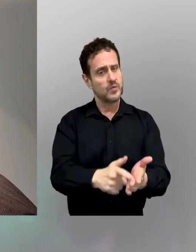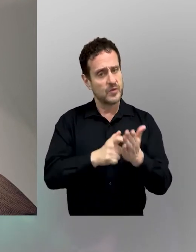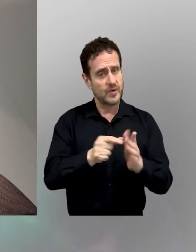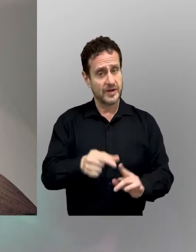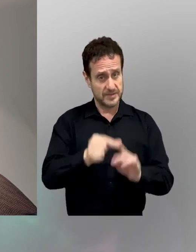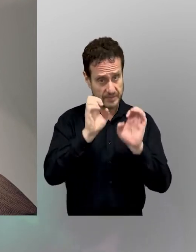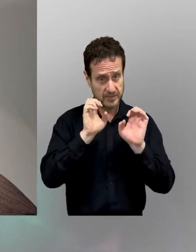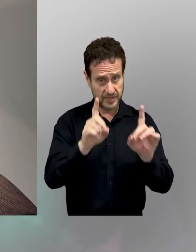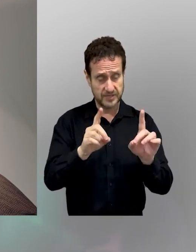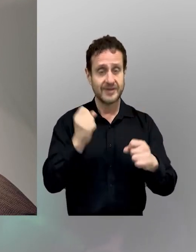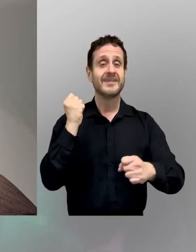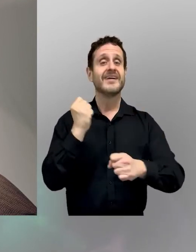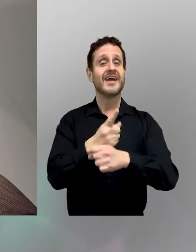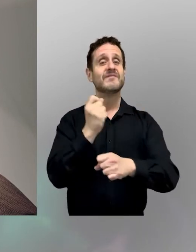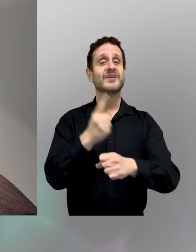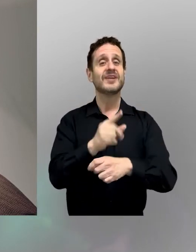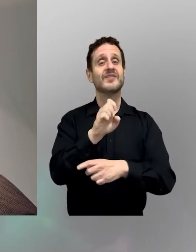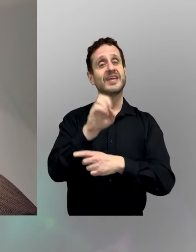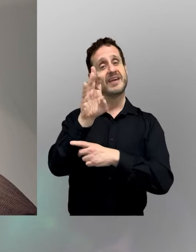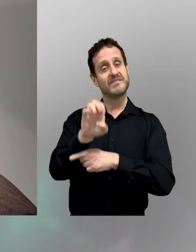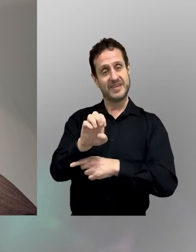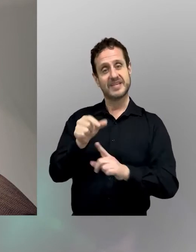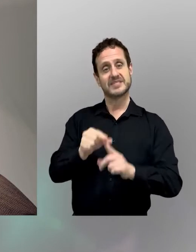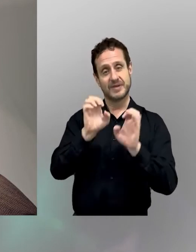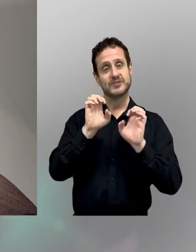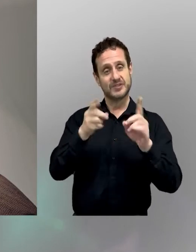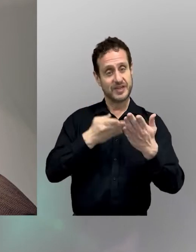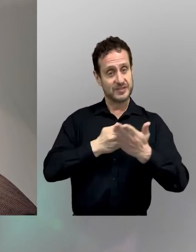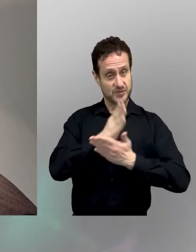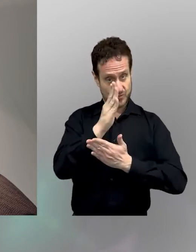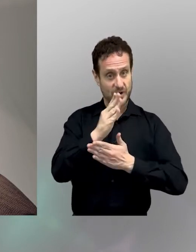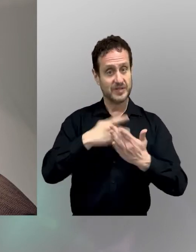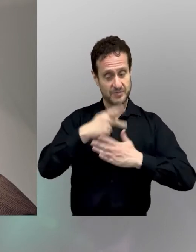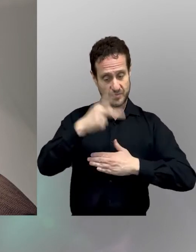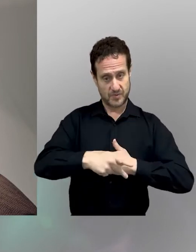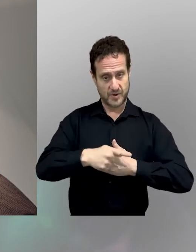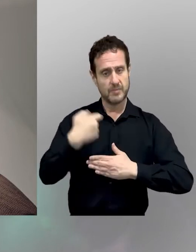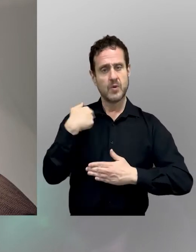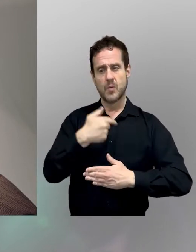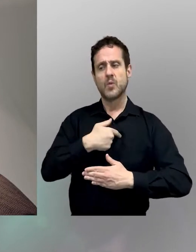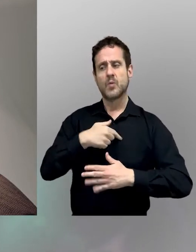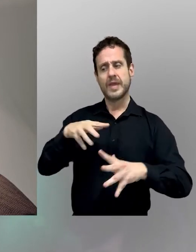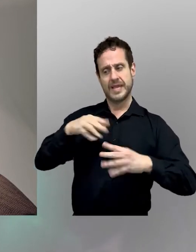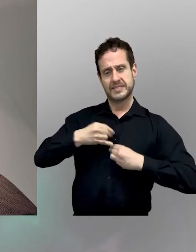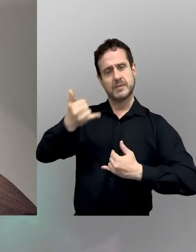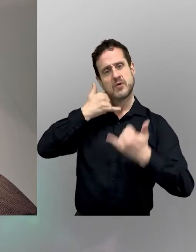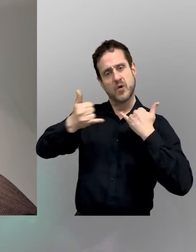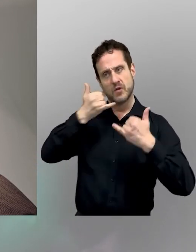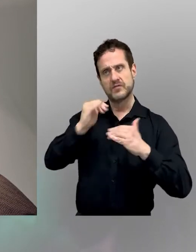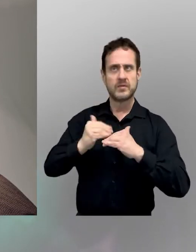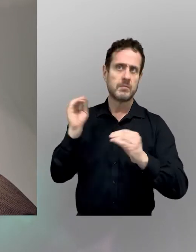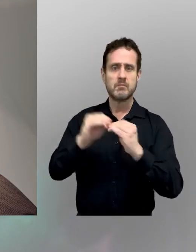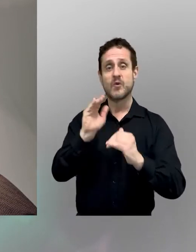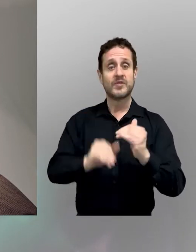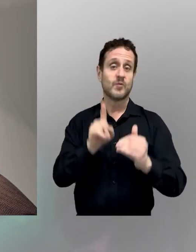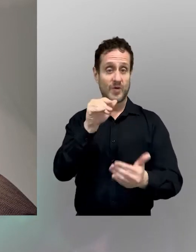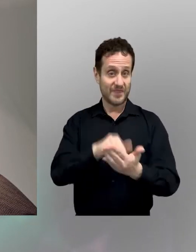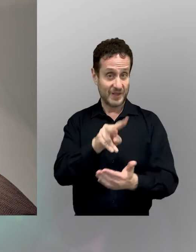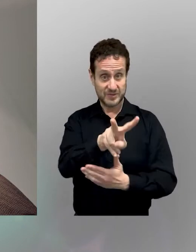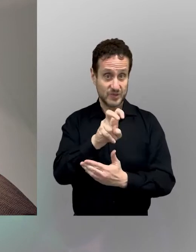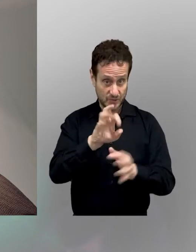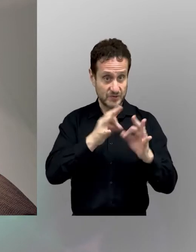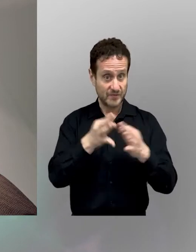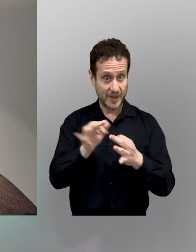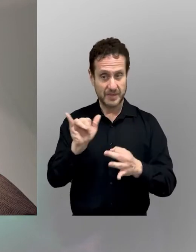special education needs. Every year, Equip for Equality Special Education Rights Clinic responds to calls from over